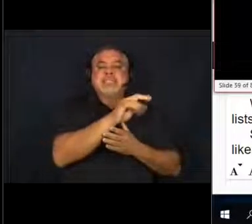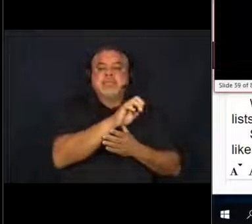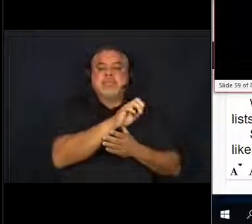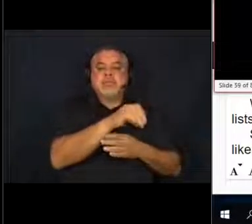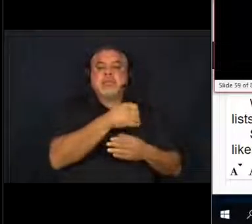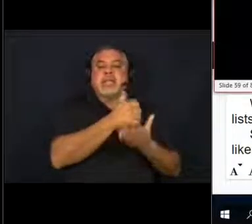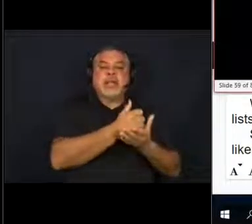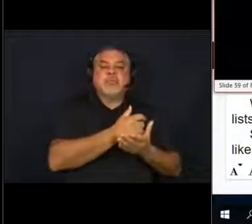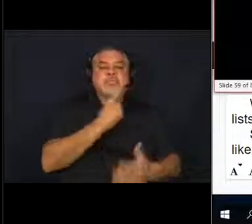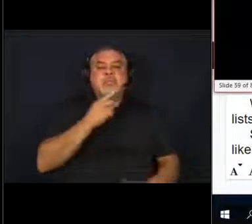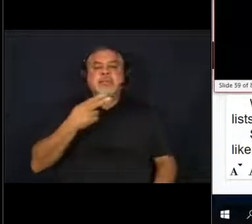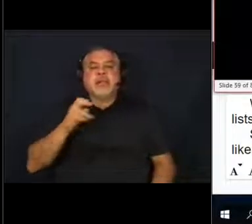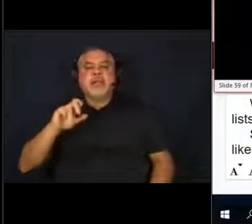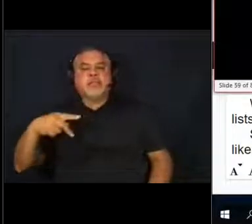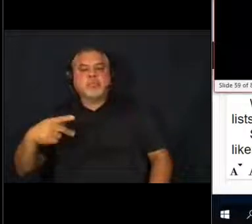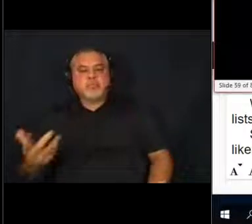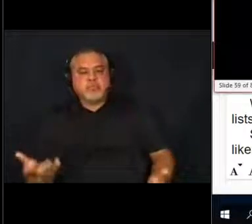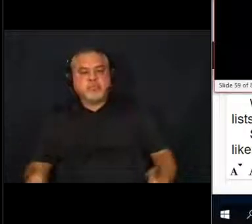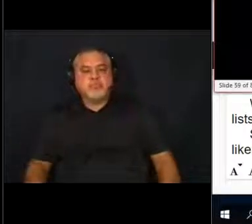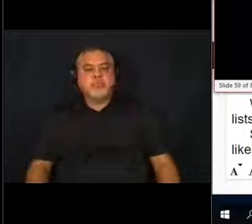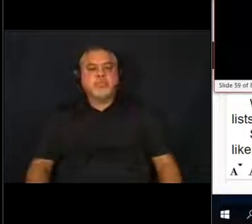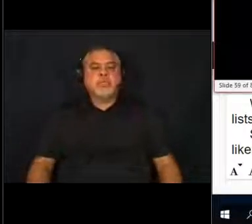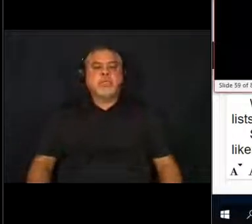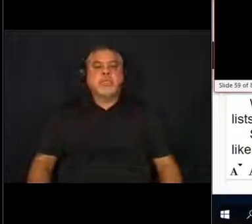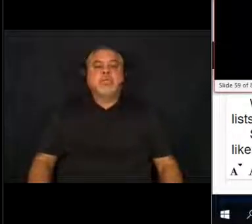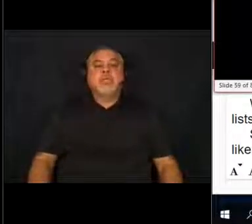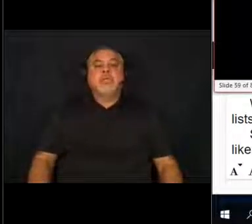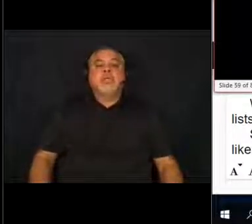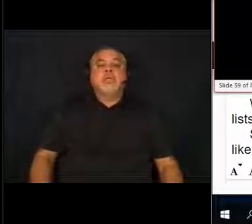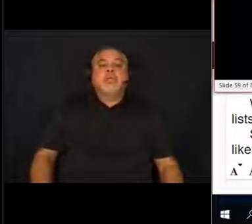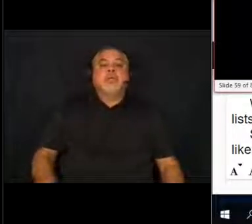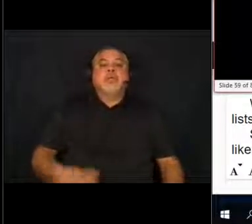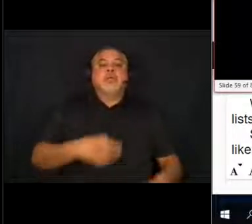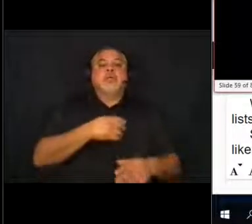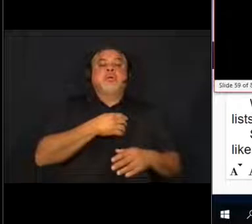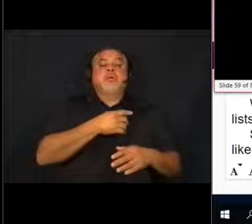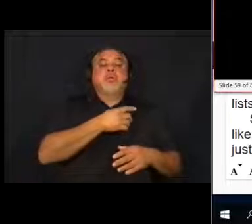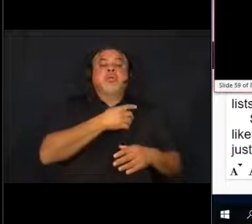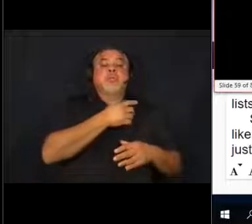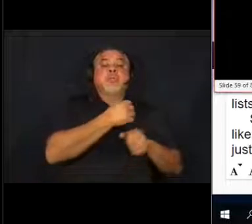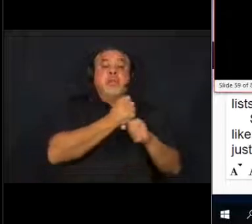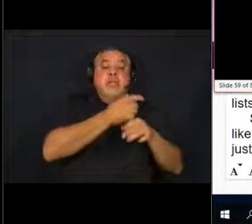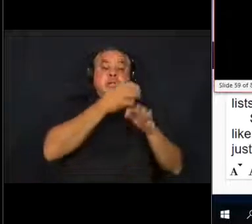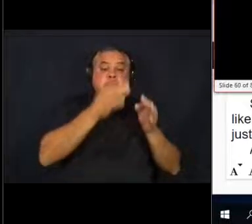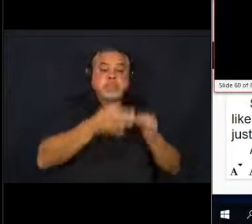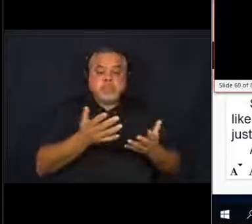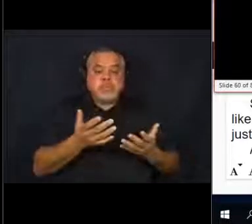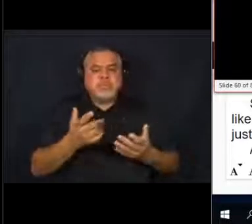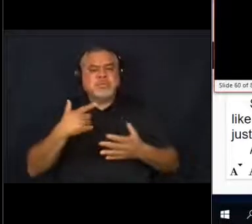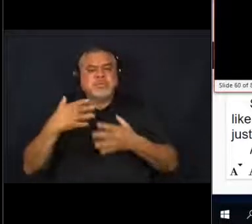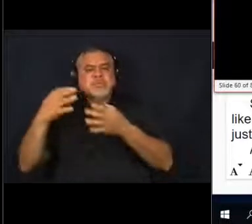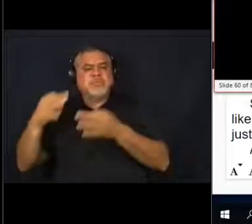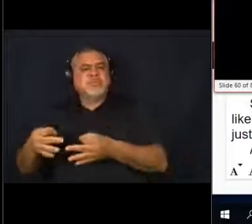Let's just help or assist. And came to the conclusion of, let's just